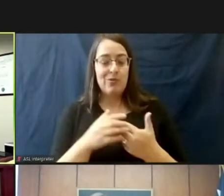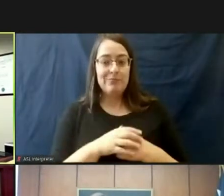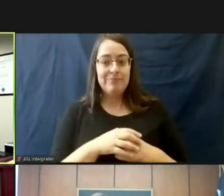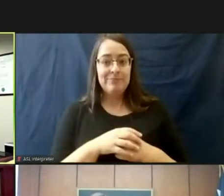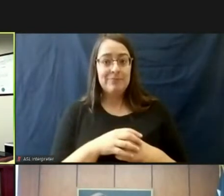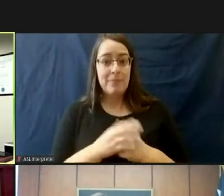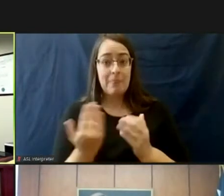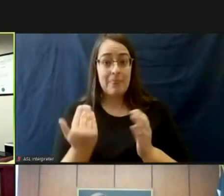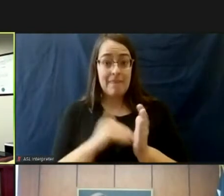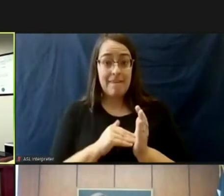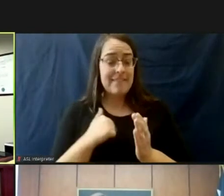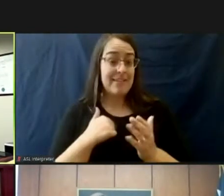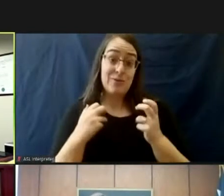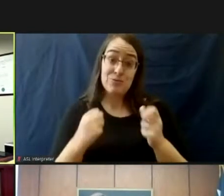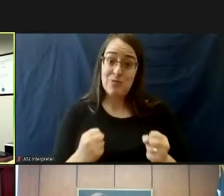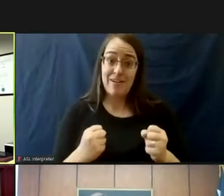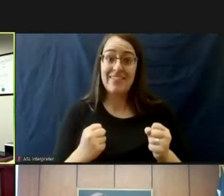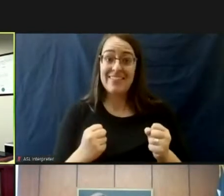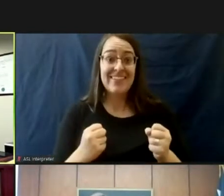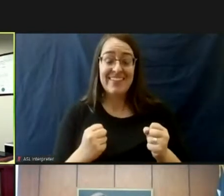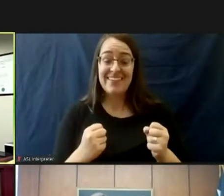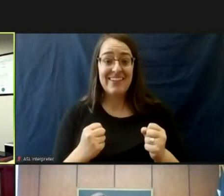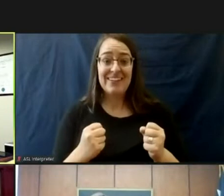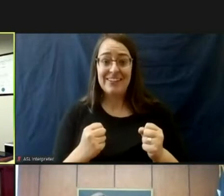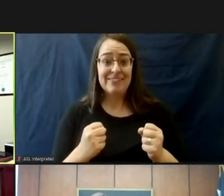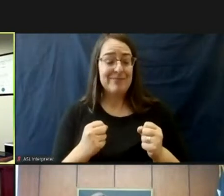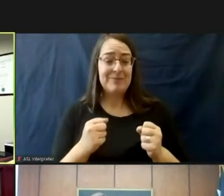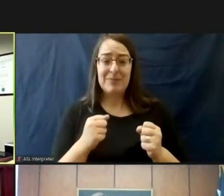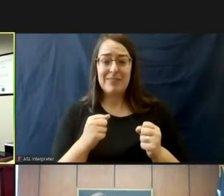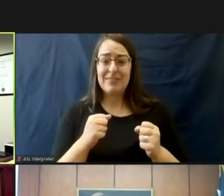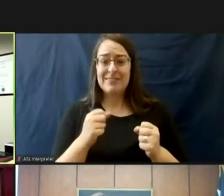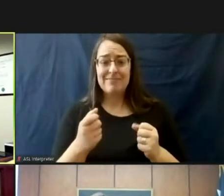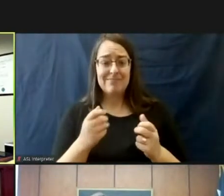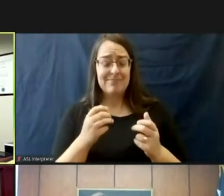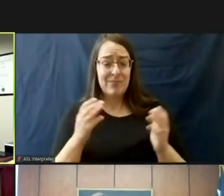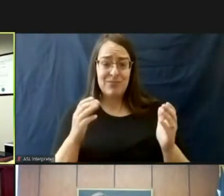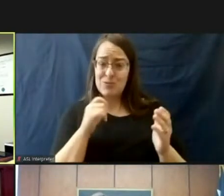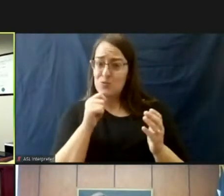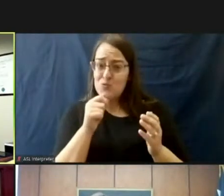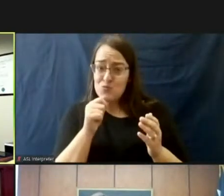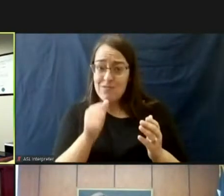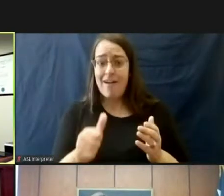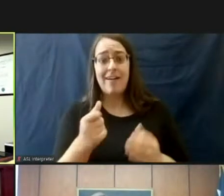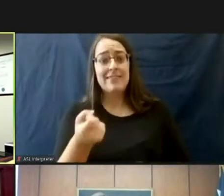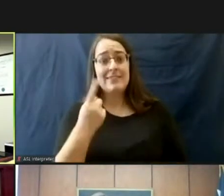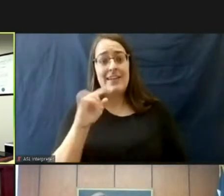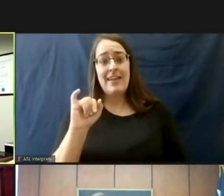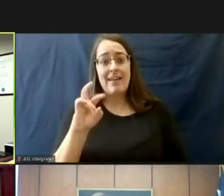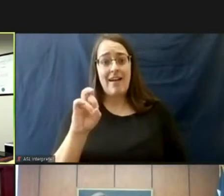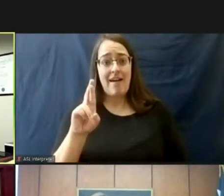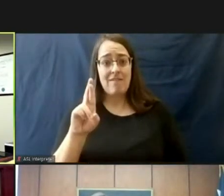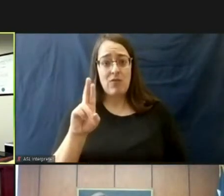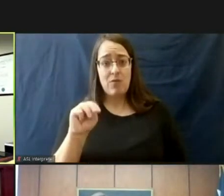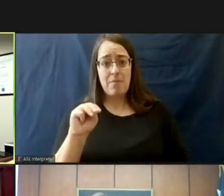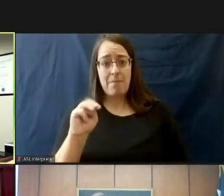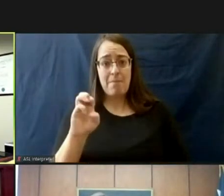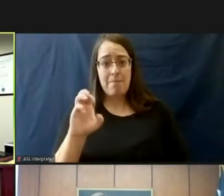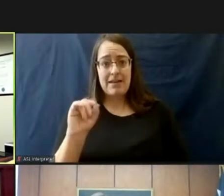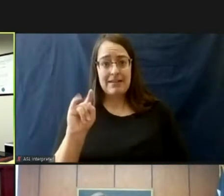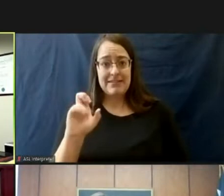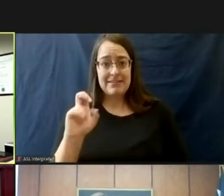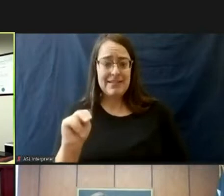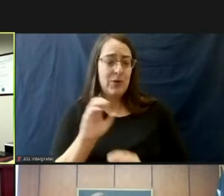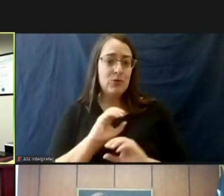I strongly discourage anyone from taking ivermectin. And again, there's no good data that suggests